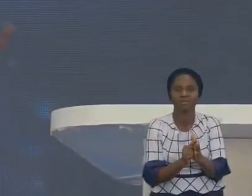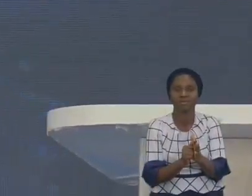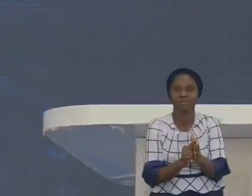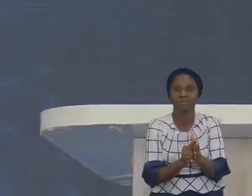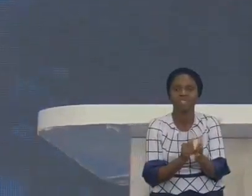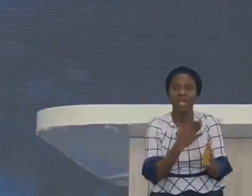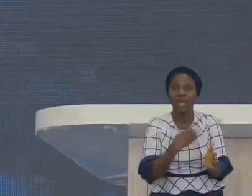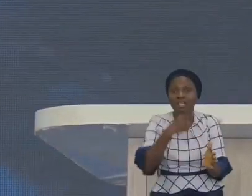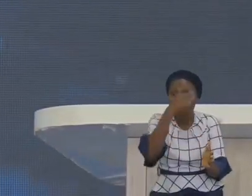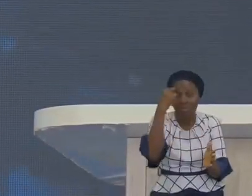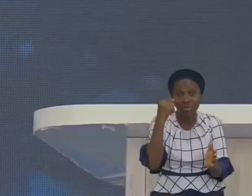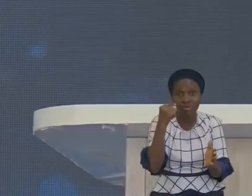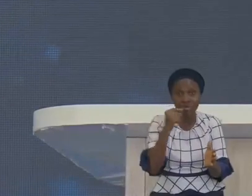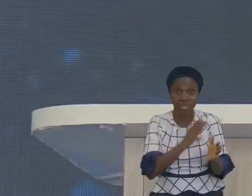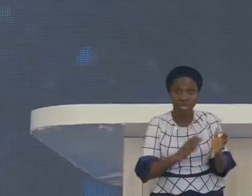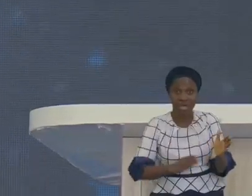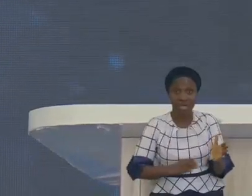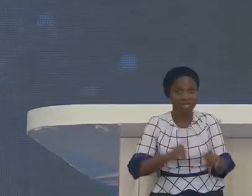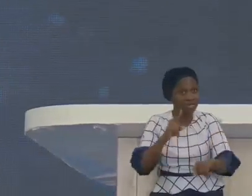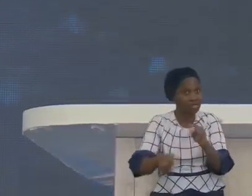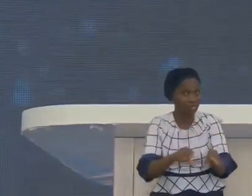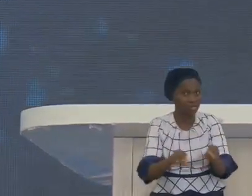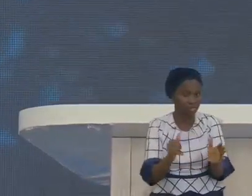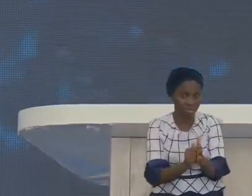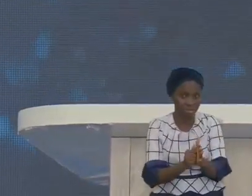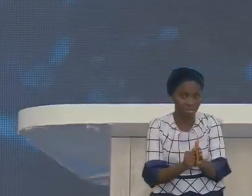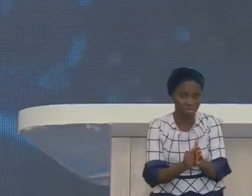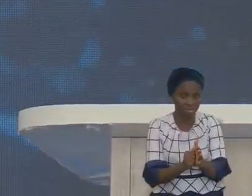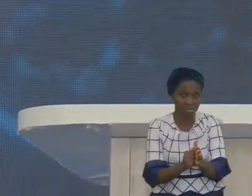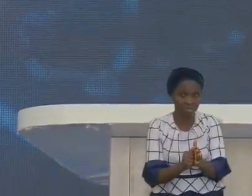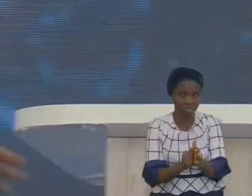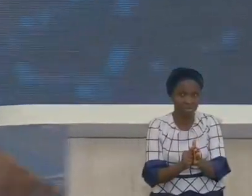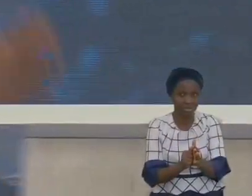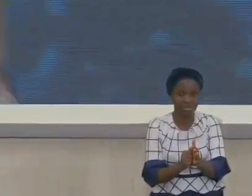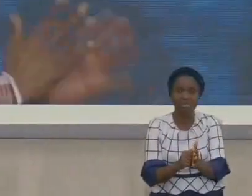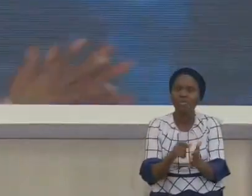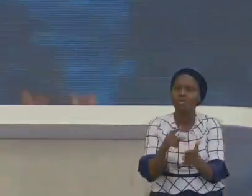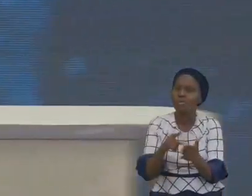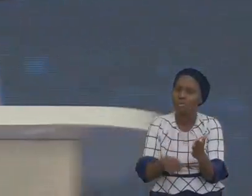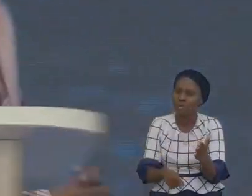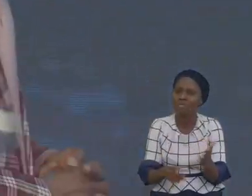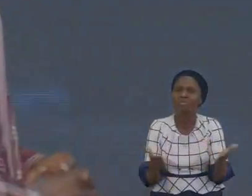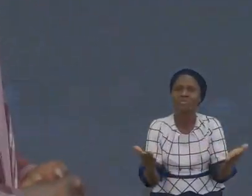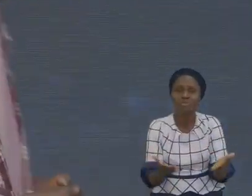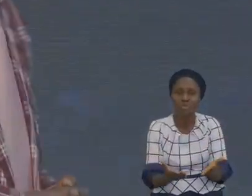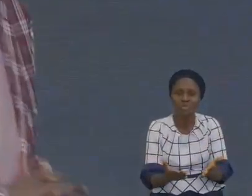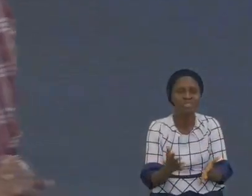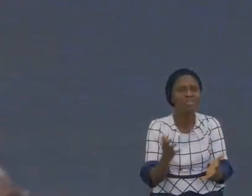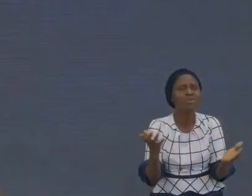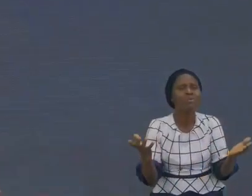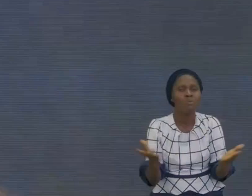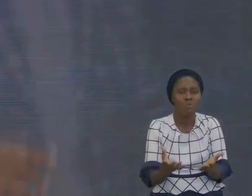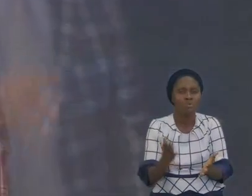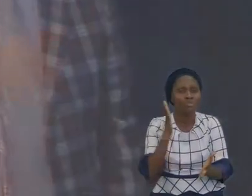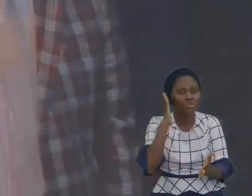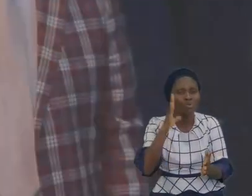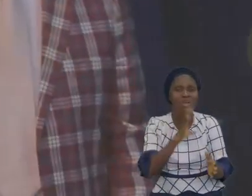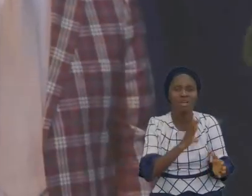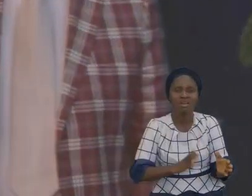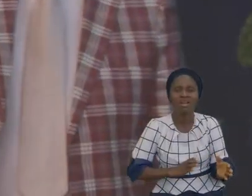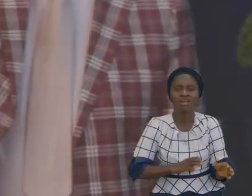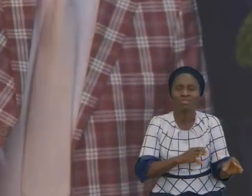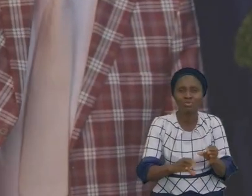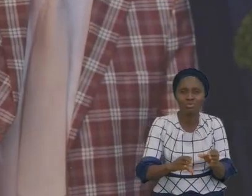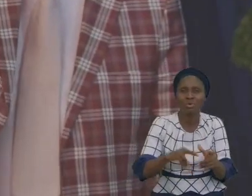what will Christ do? What will Christ say? How will Christ act? If